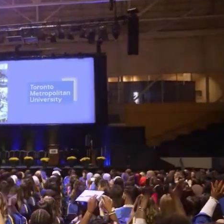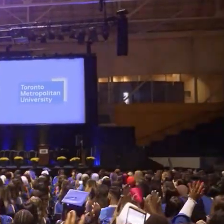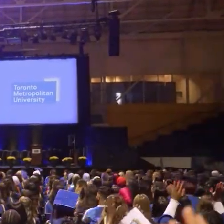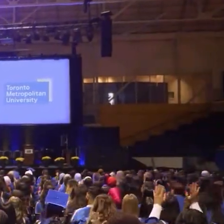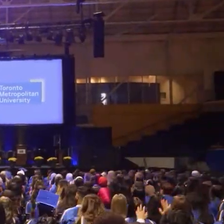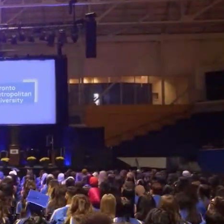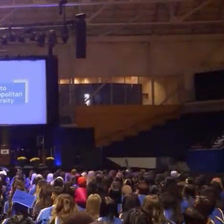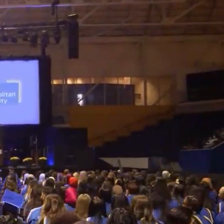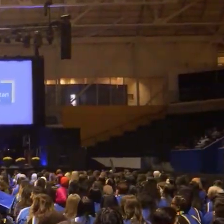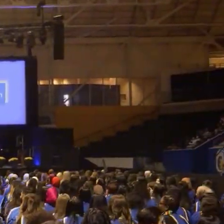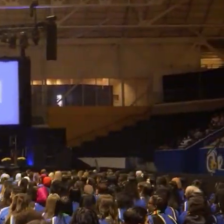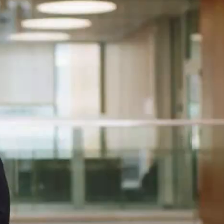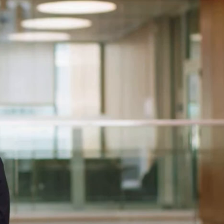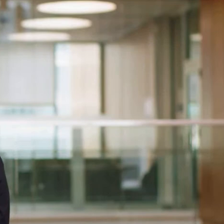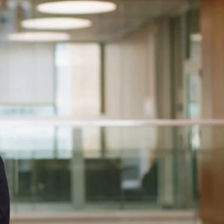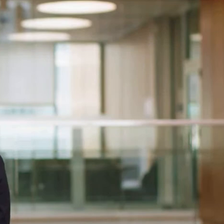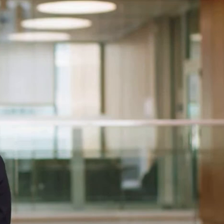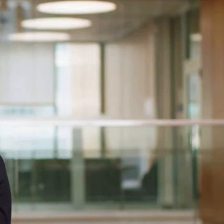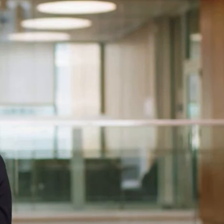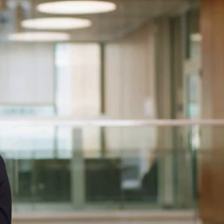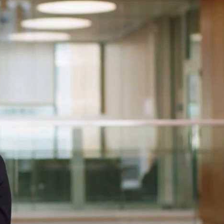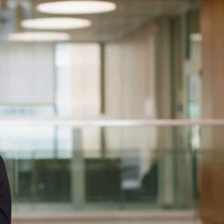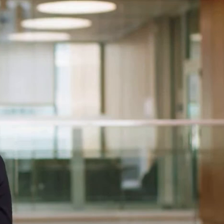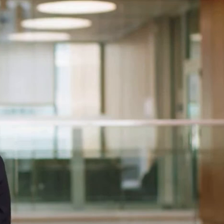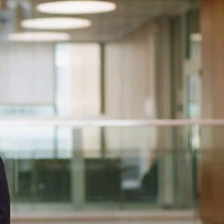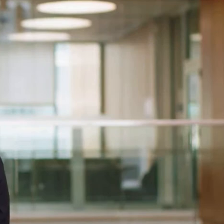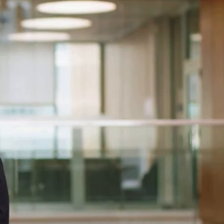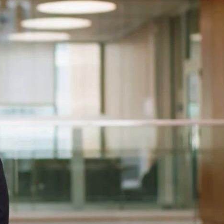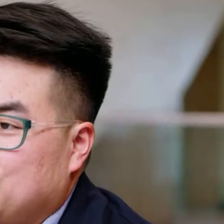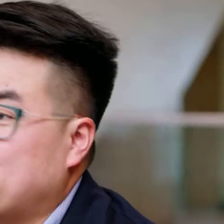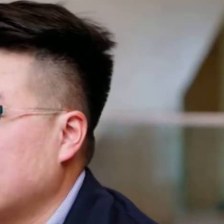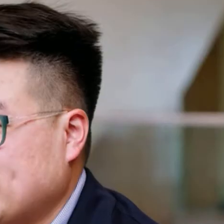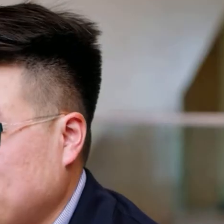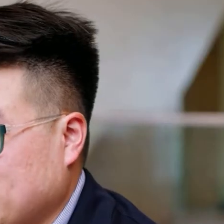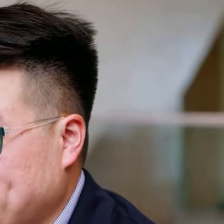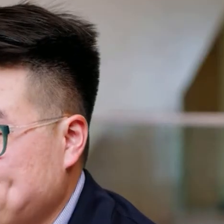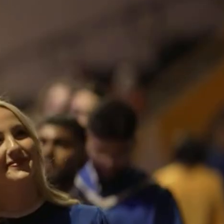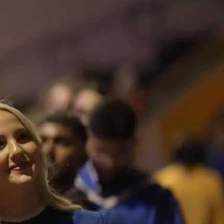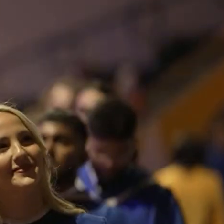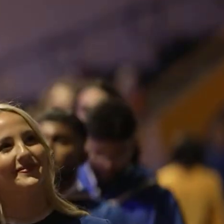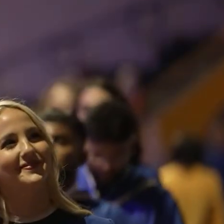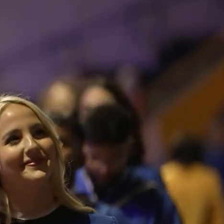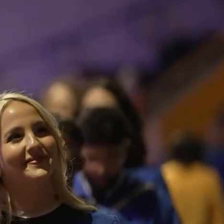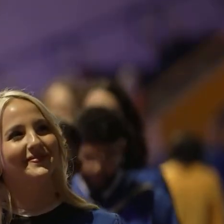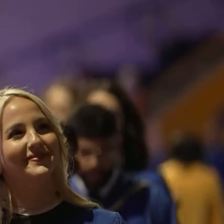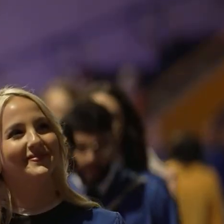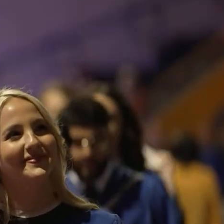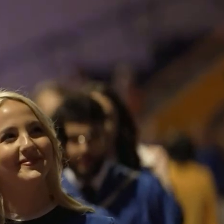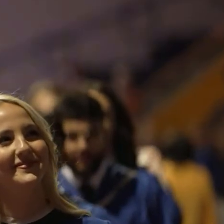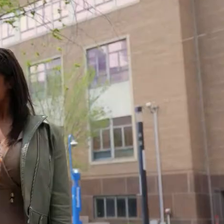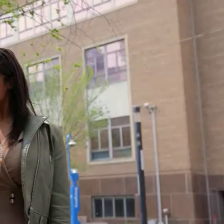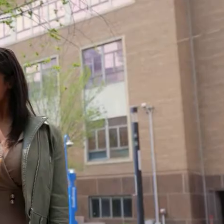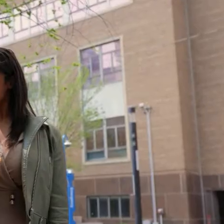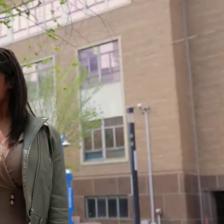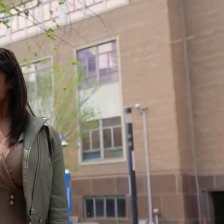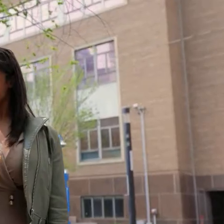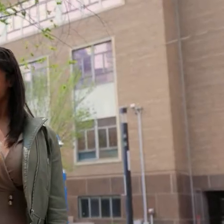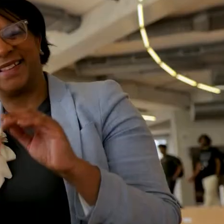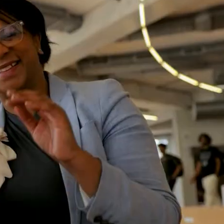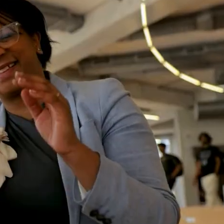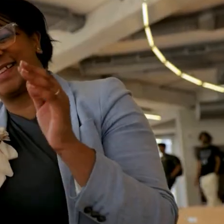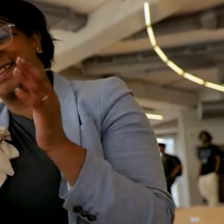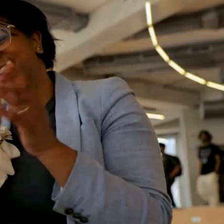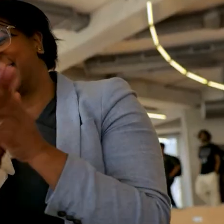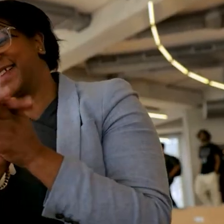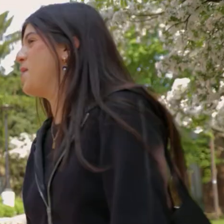As a member of the TMU alumni community, we are here to show you that you have a safety net. As TMU alumni, you are part of a